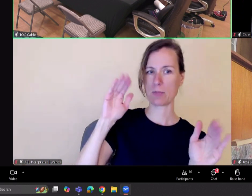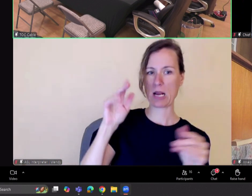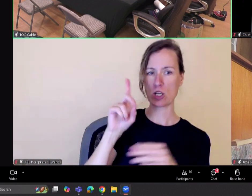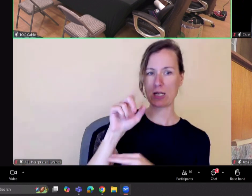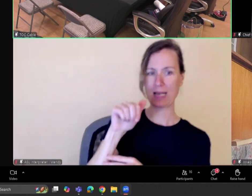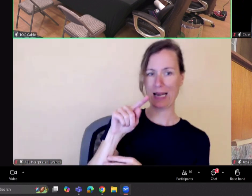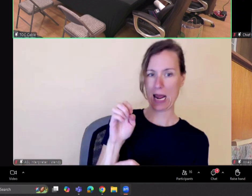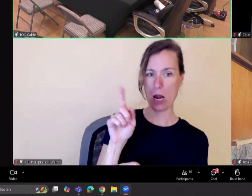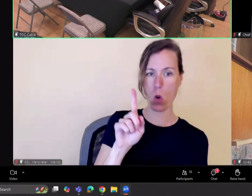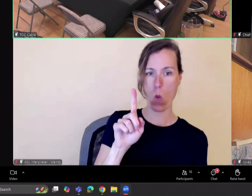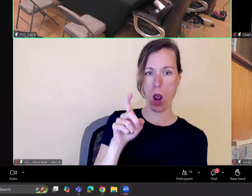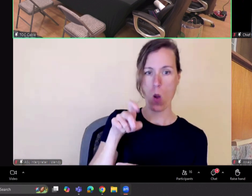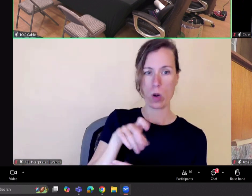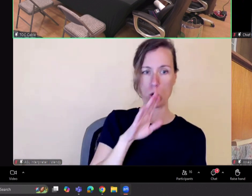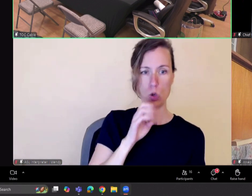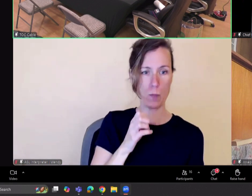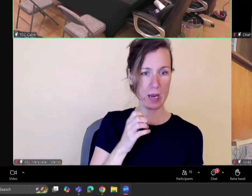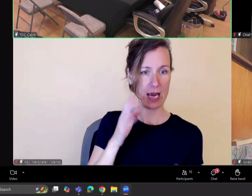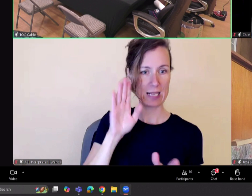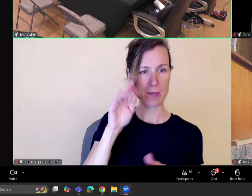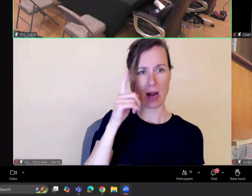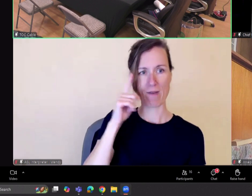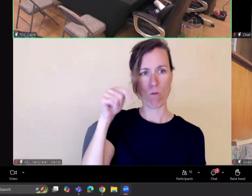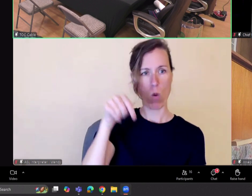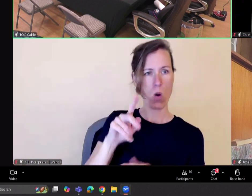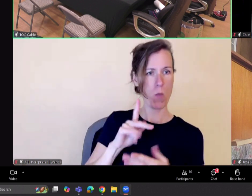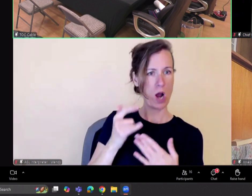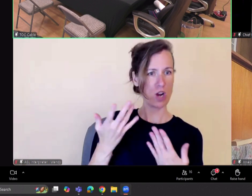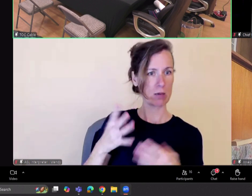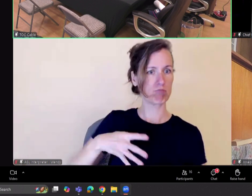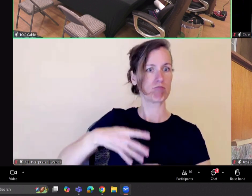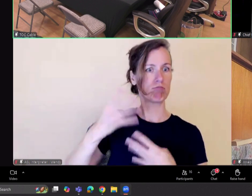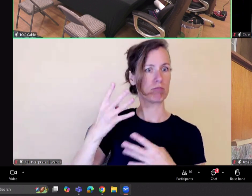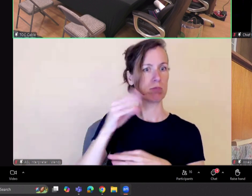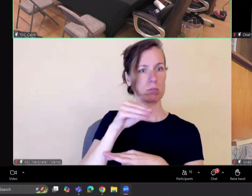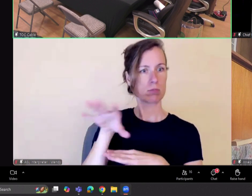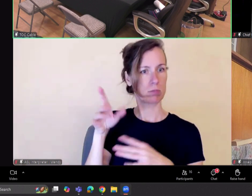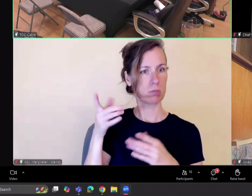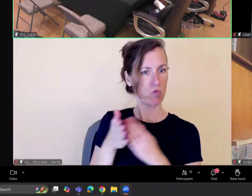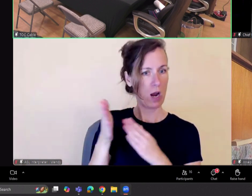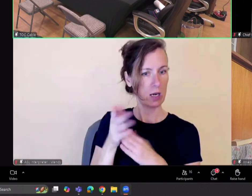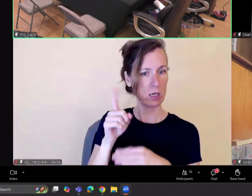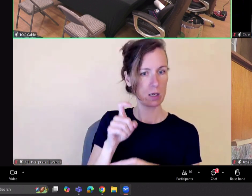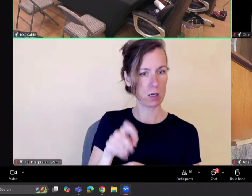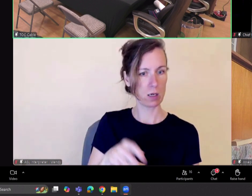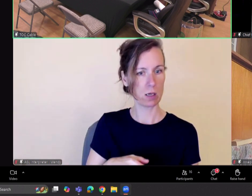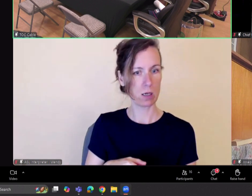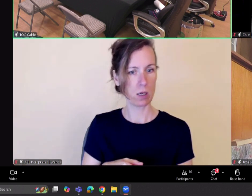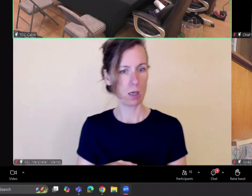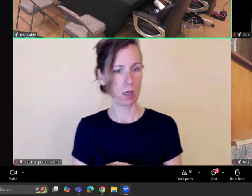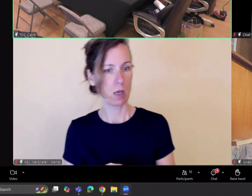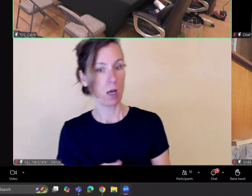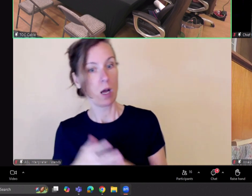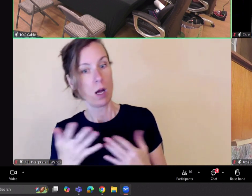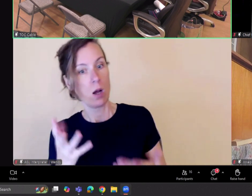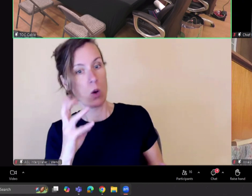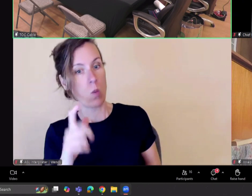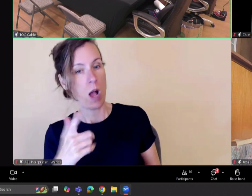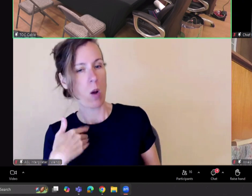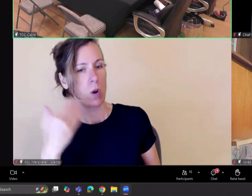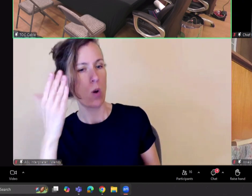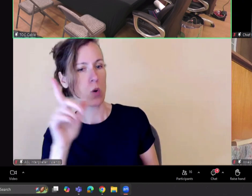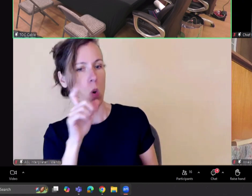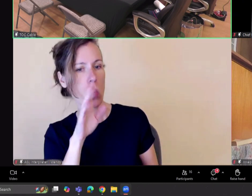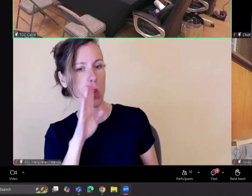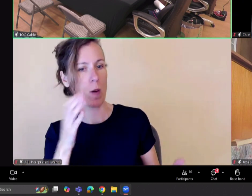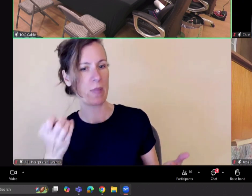be up and running? I don't think that we feasibly can, given we don't know if any of us are going to be here in a month. So I think that that's